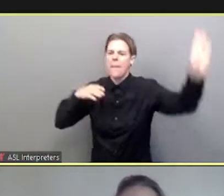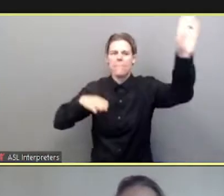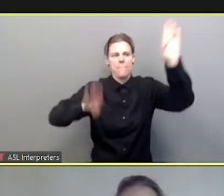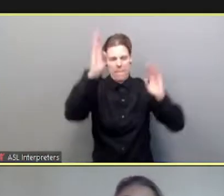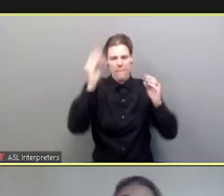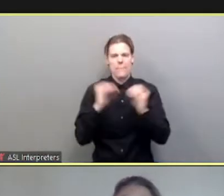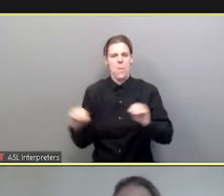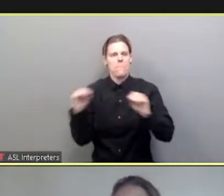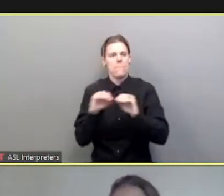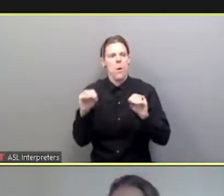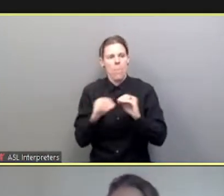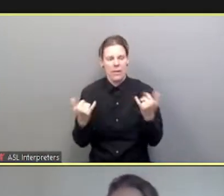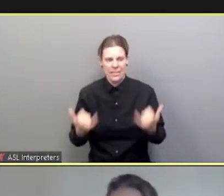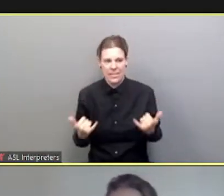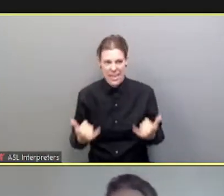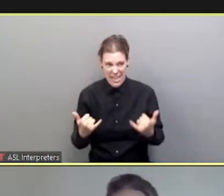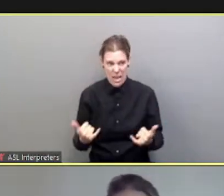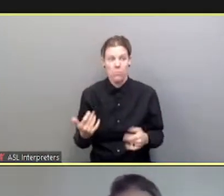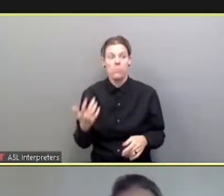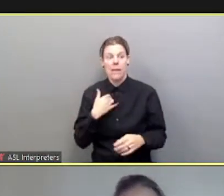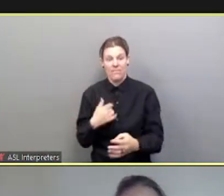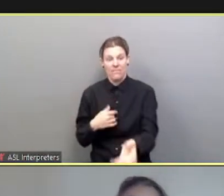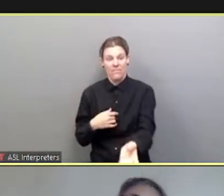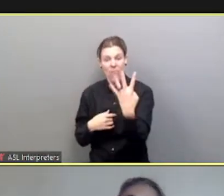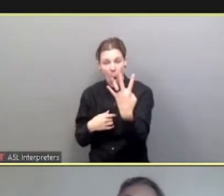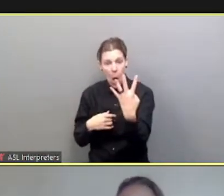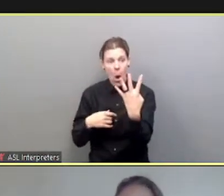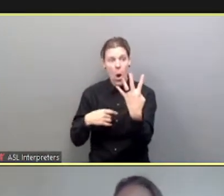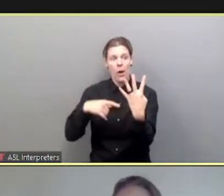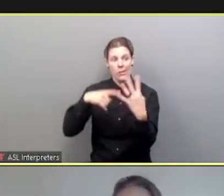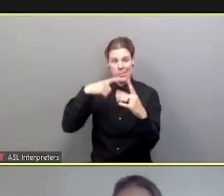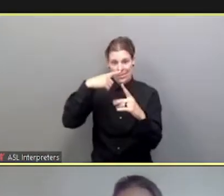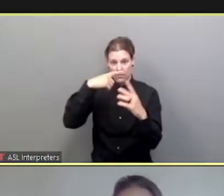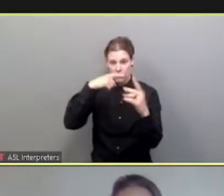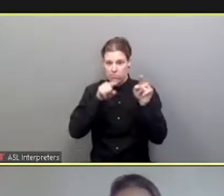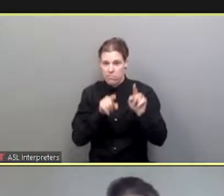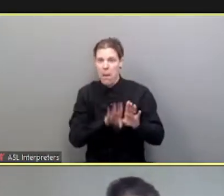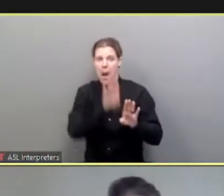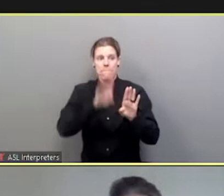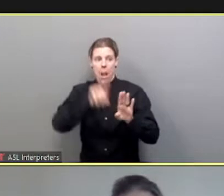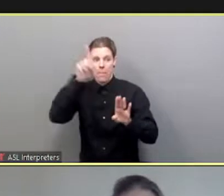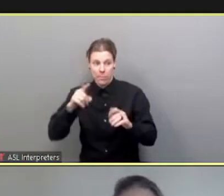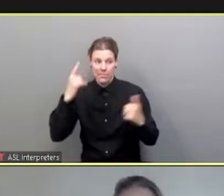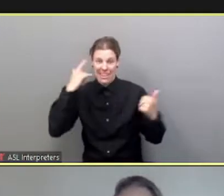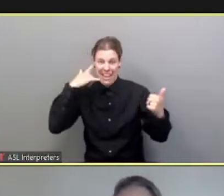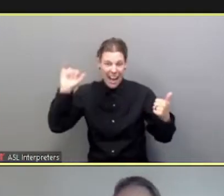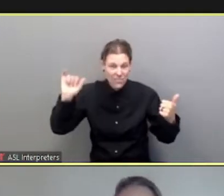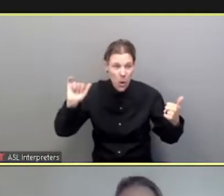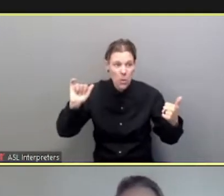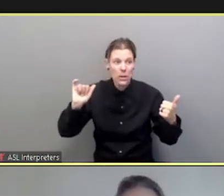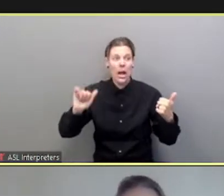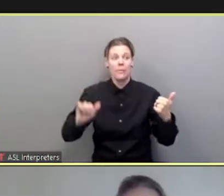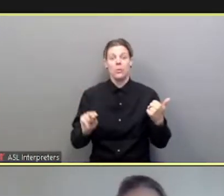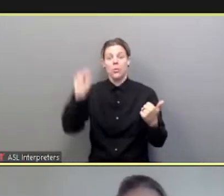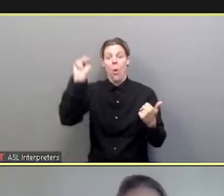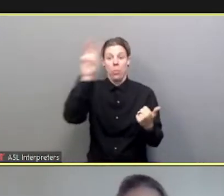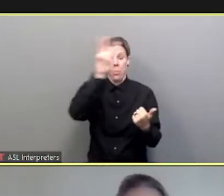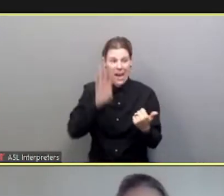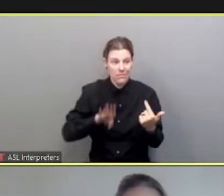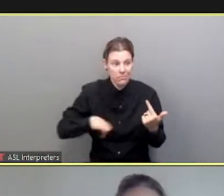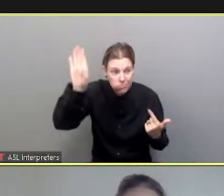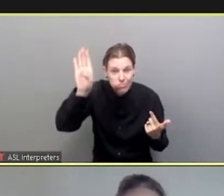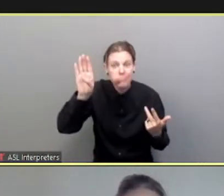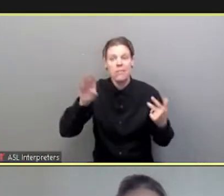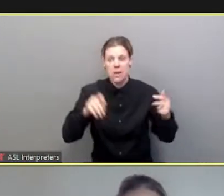right now. I think parts of California, the Northwest are still seeing some pretty high case rates. So we're